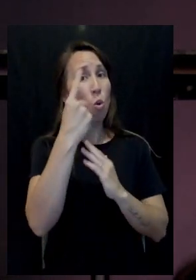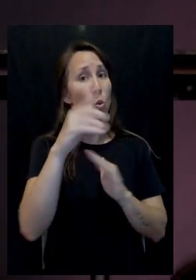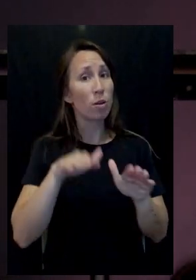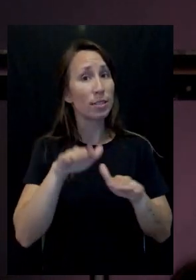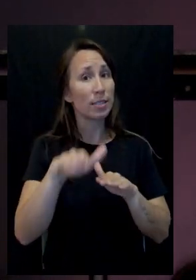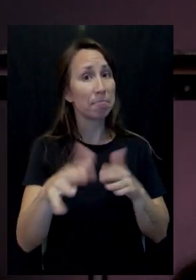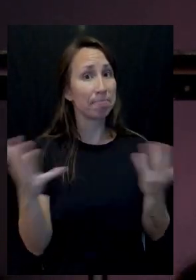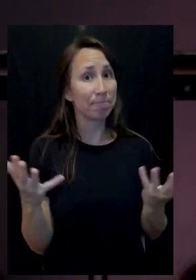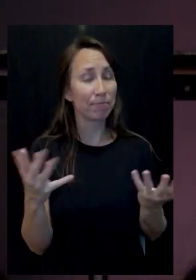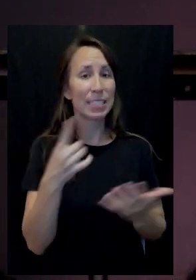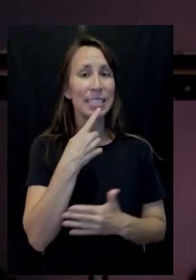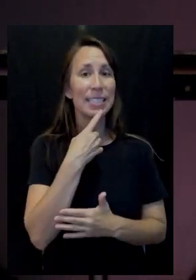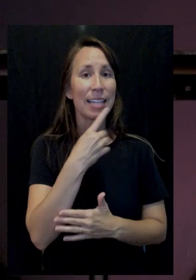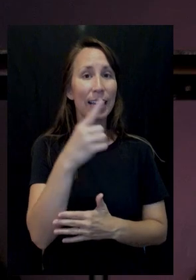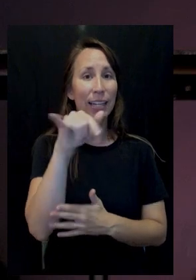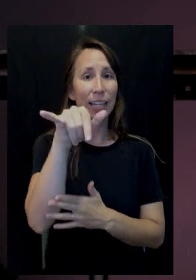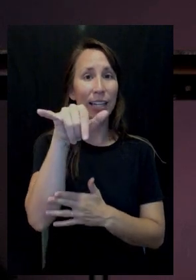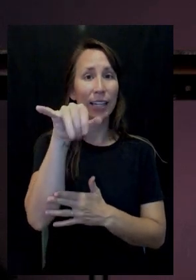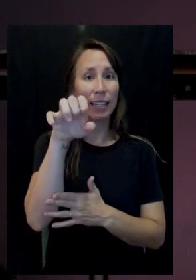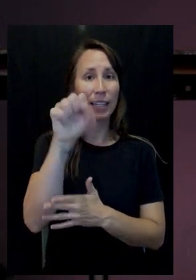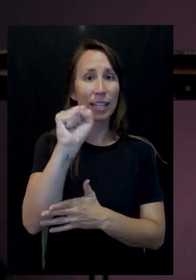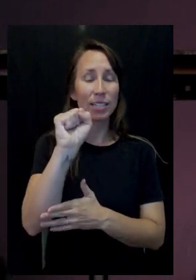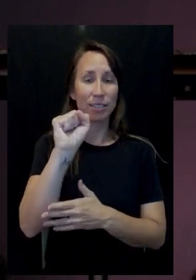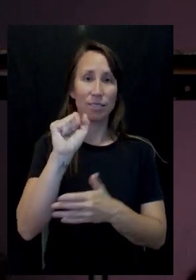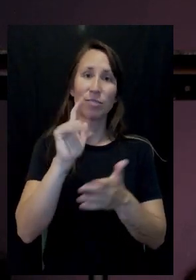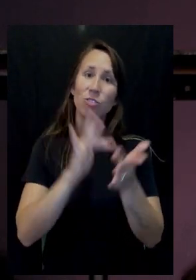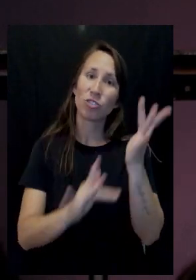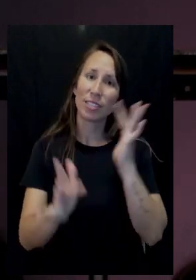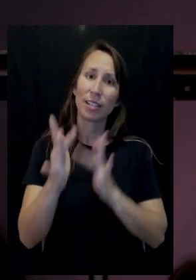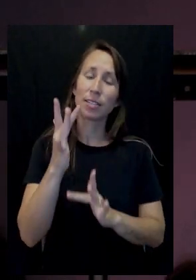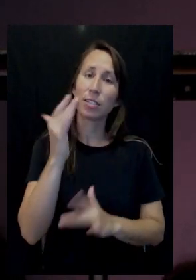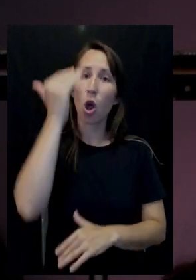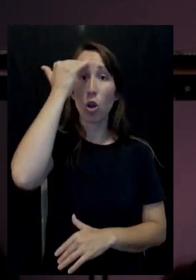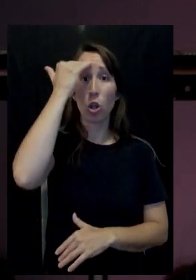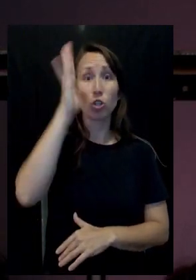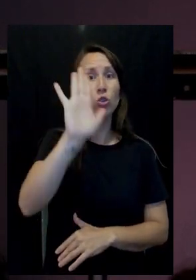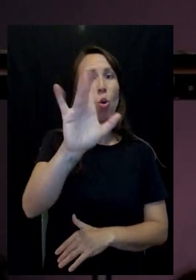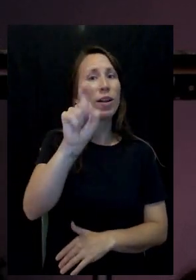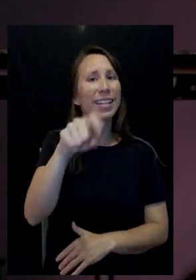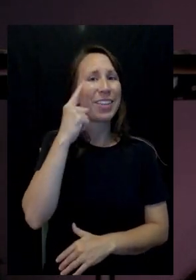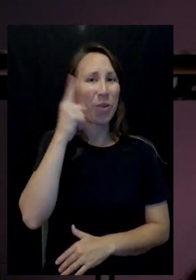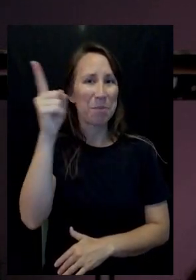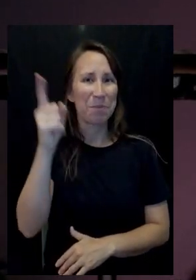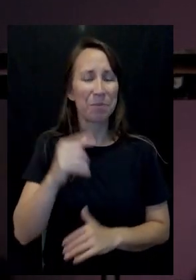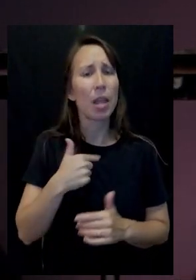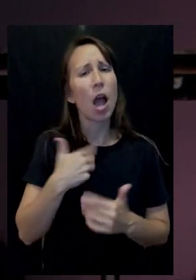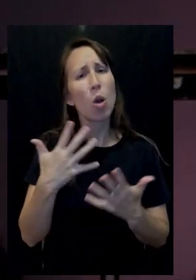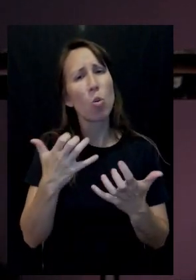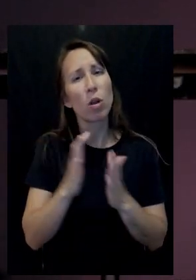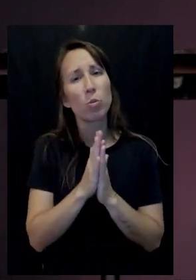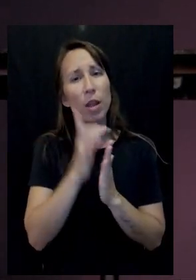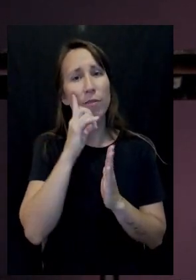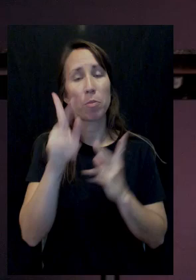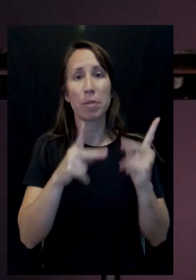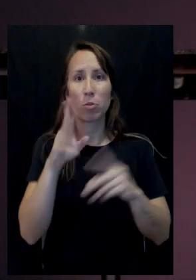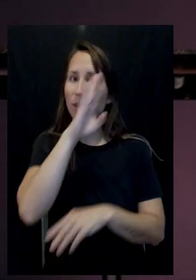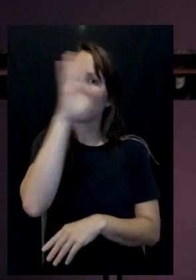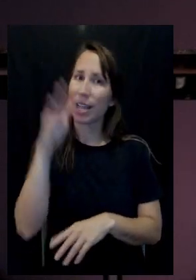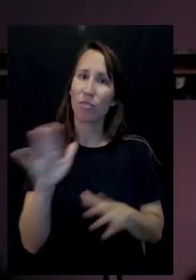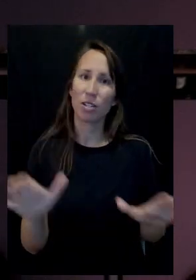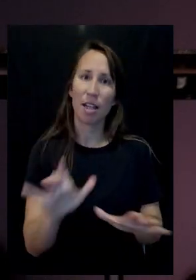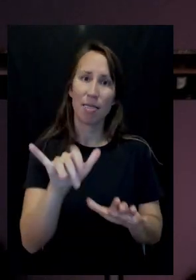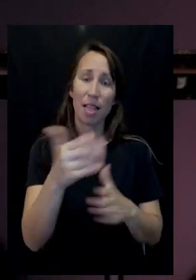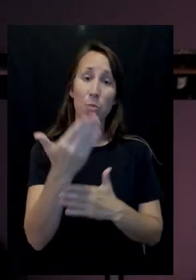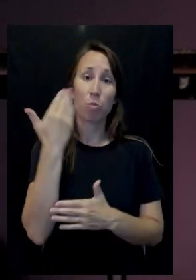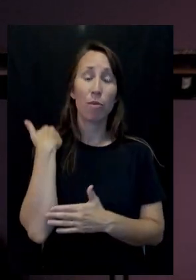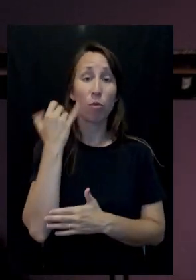to Jesus. That's acknowledging your need of Him. And I want to pray for people that have never done that before. Whether you're